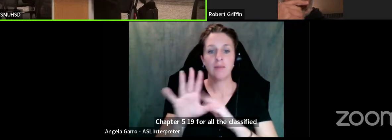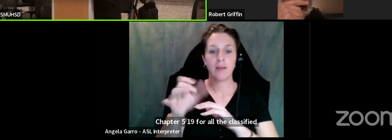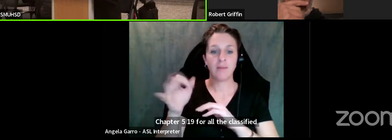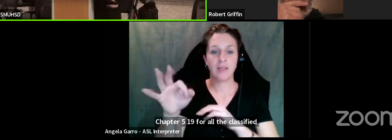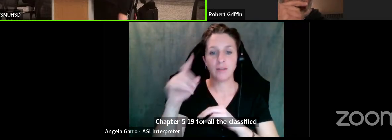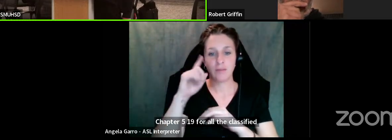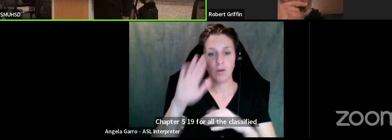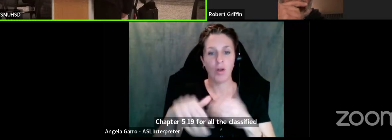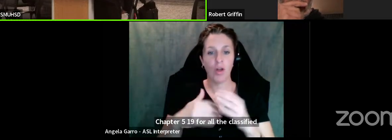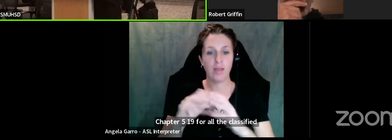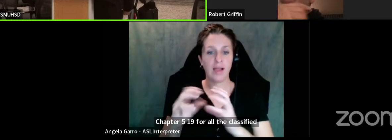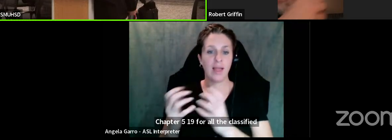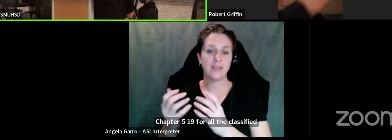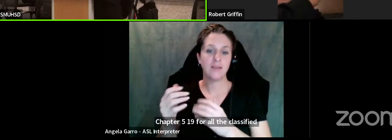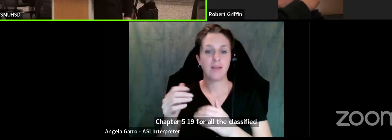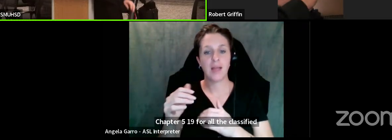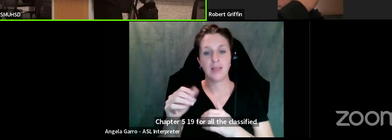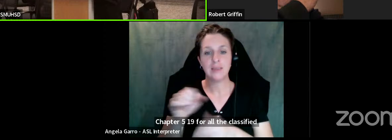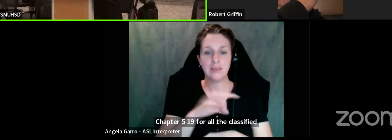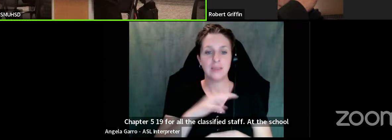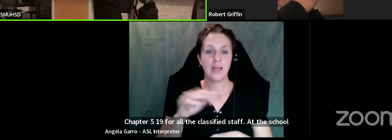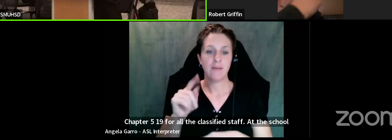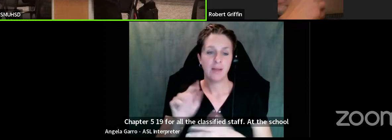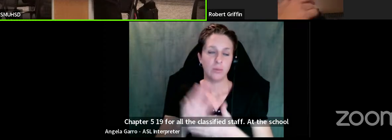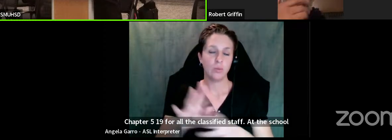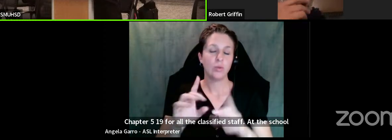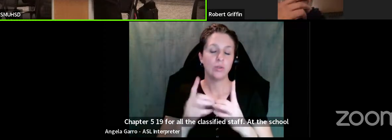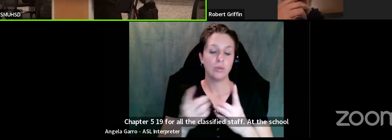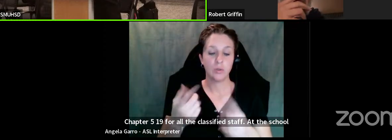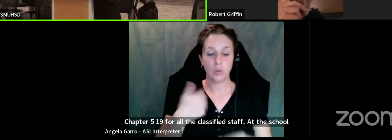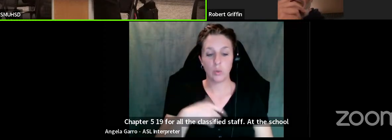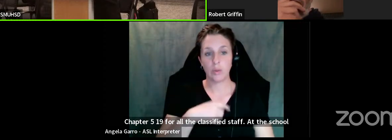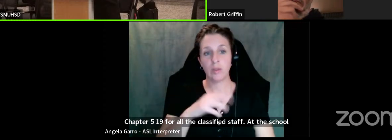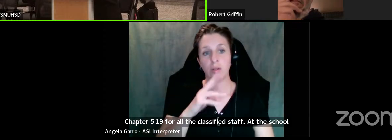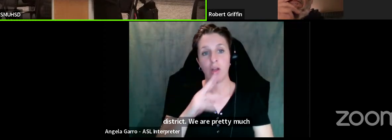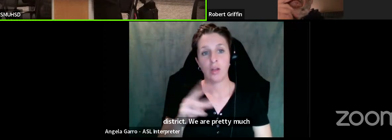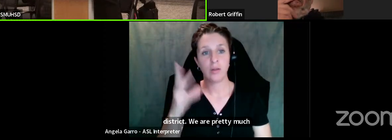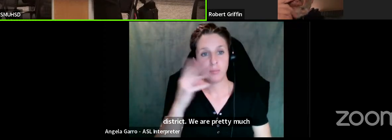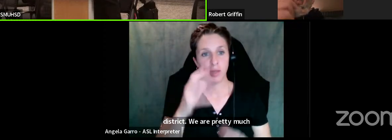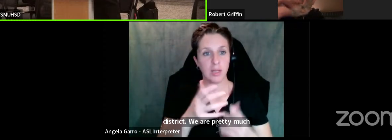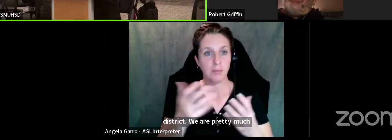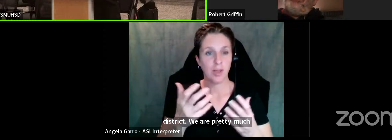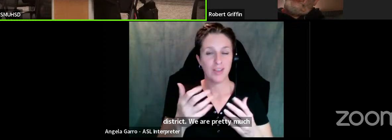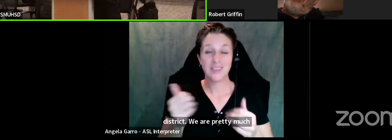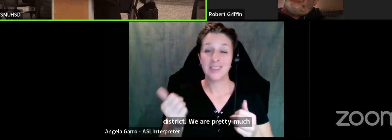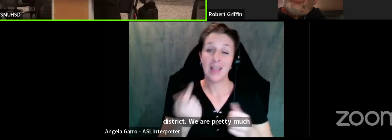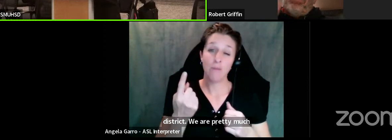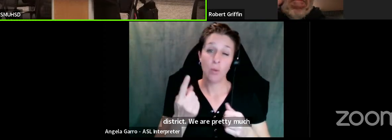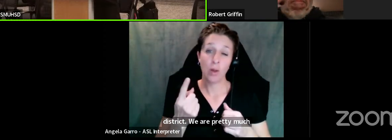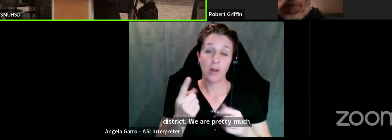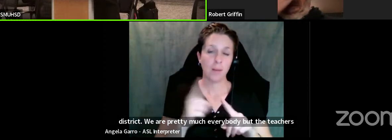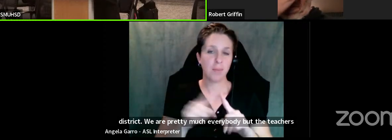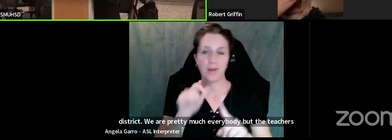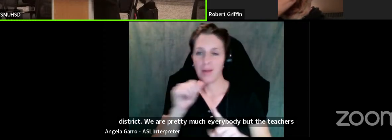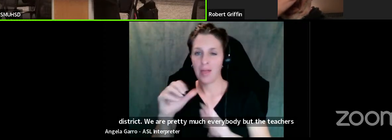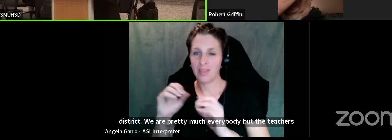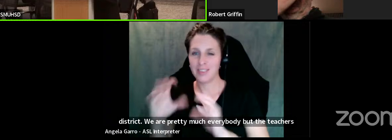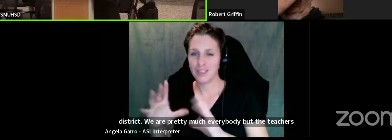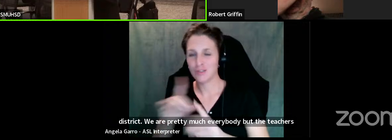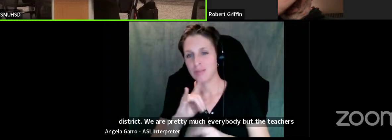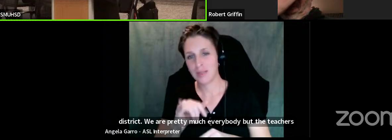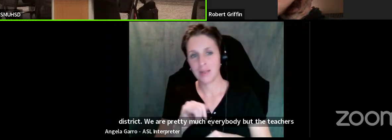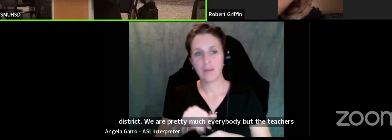at the school district. We are pretty much everybody but the teachers, essentially. There are